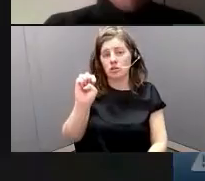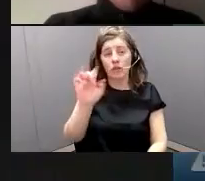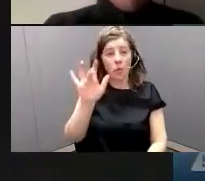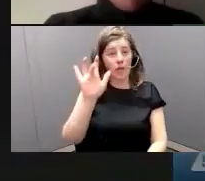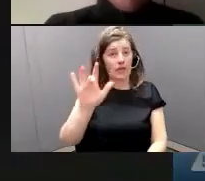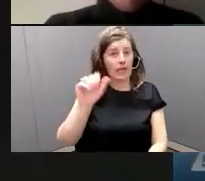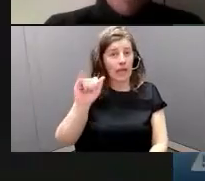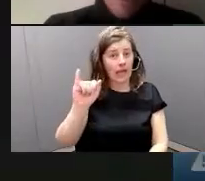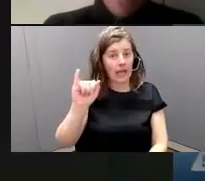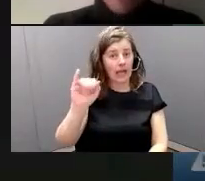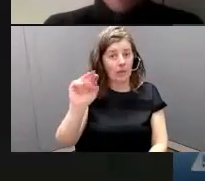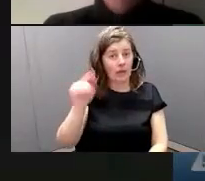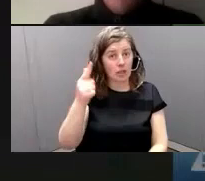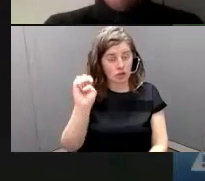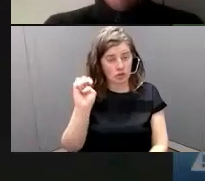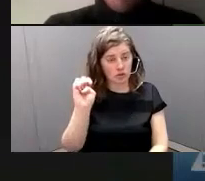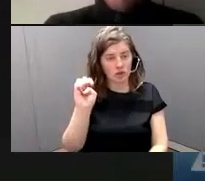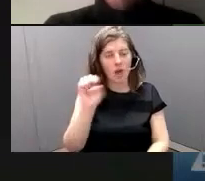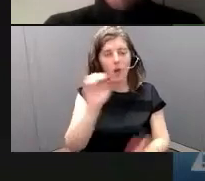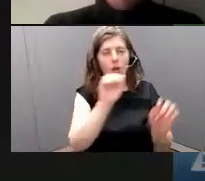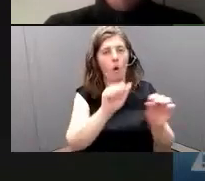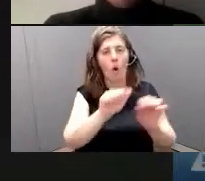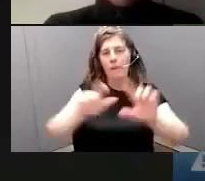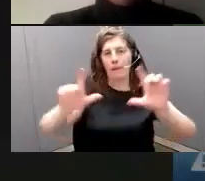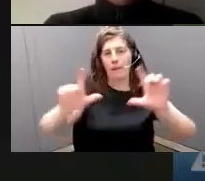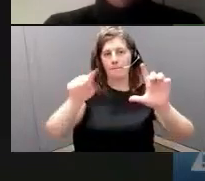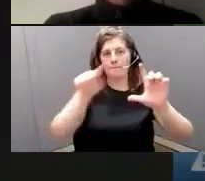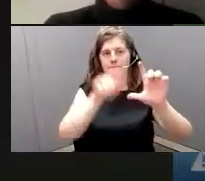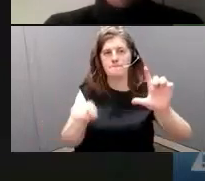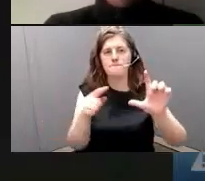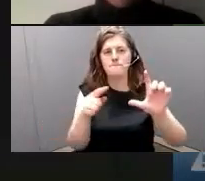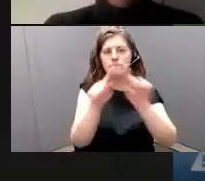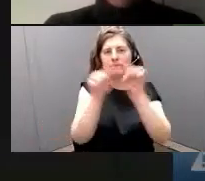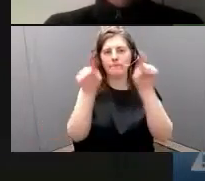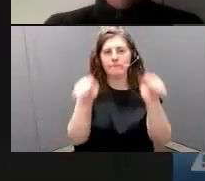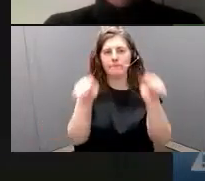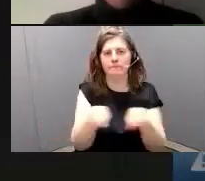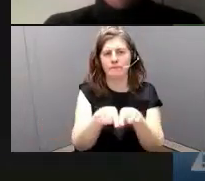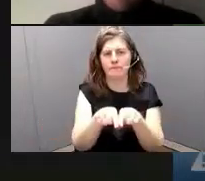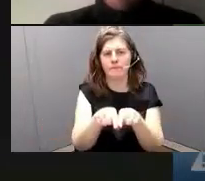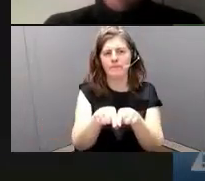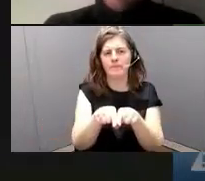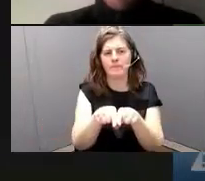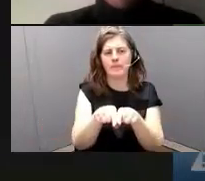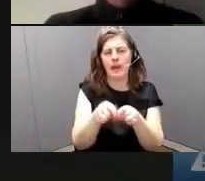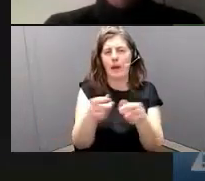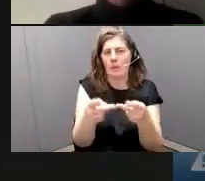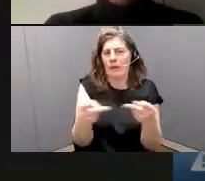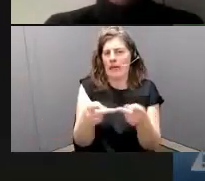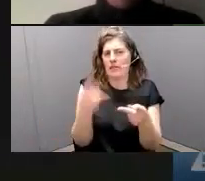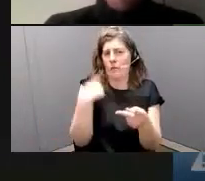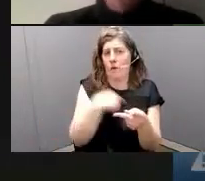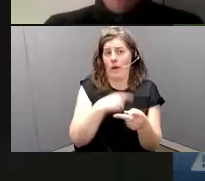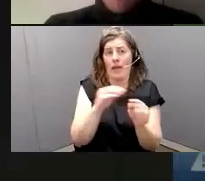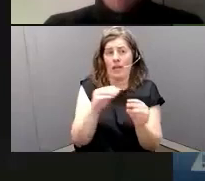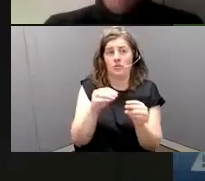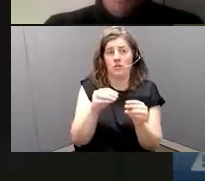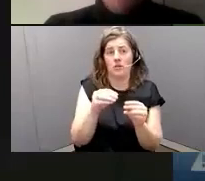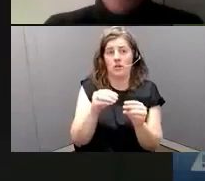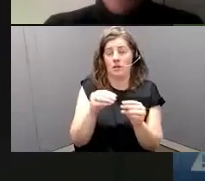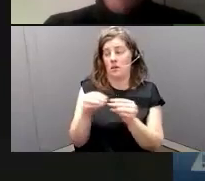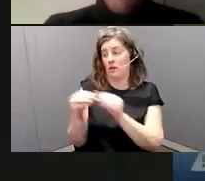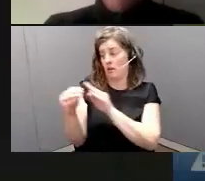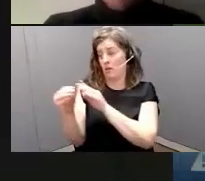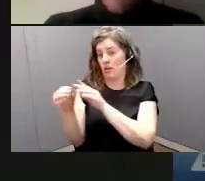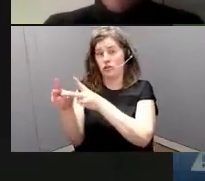that, and it'll open up a little rectangular horizontal space here where we can drag and